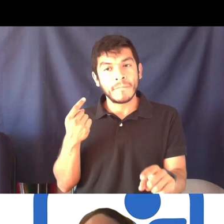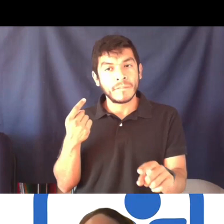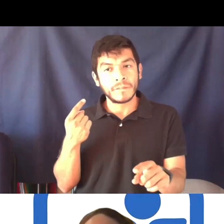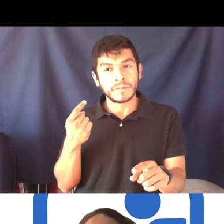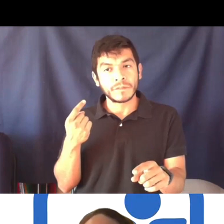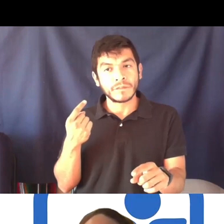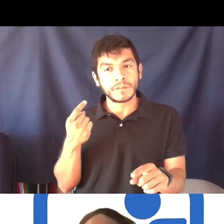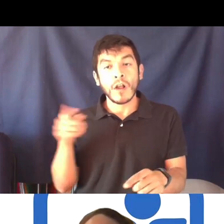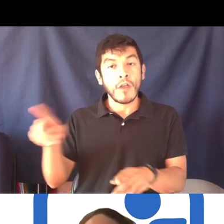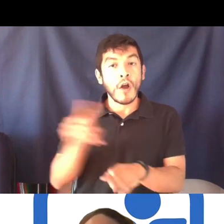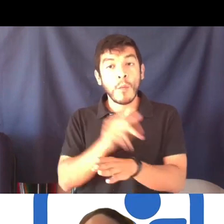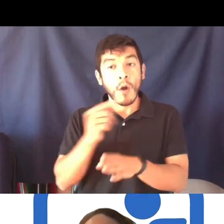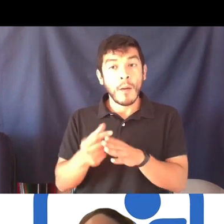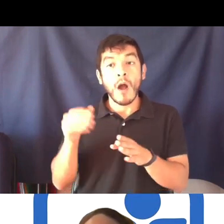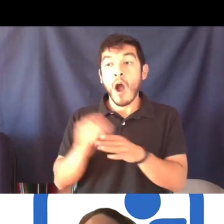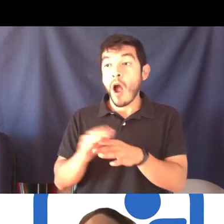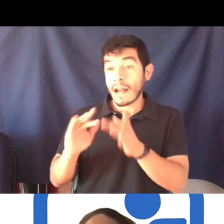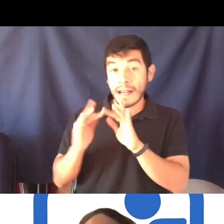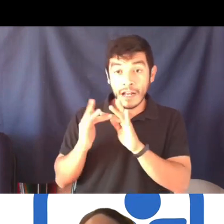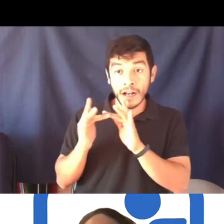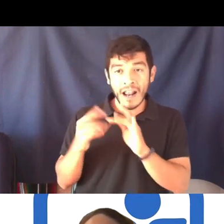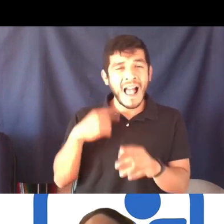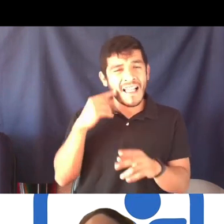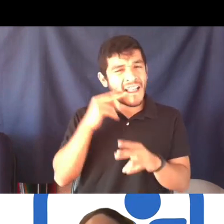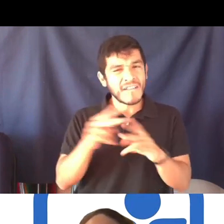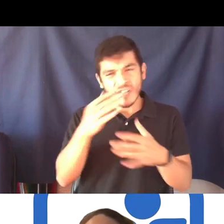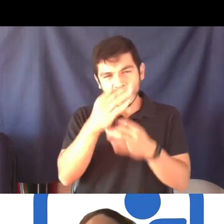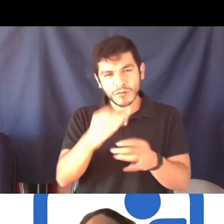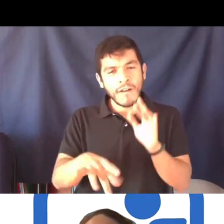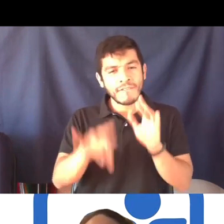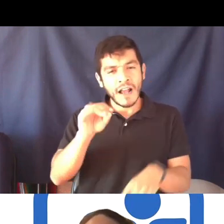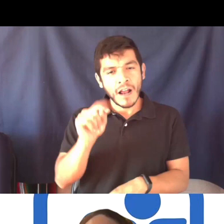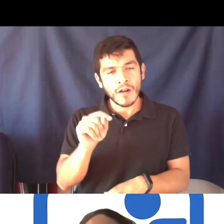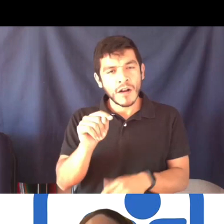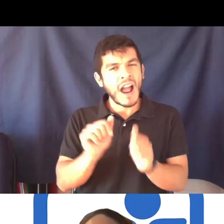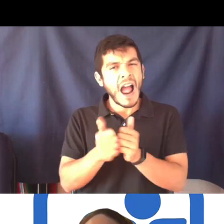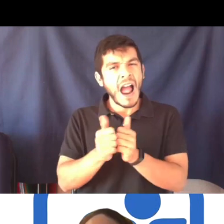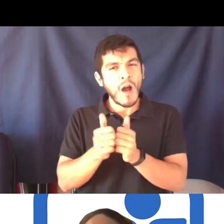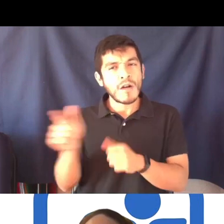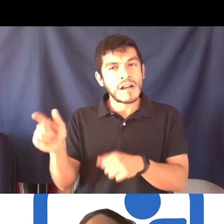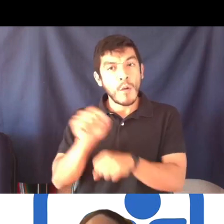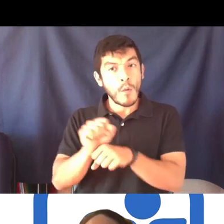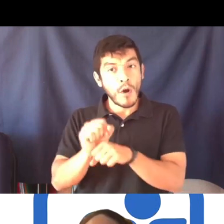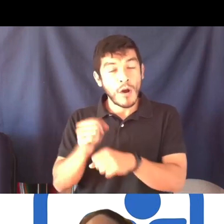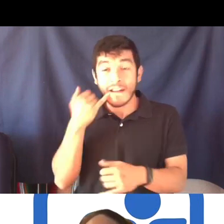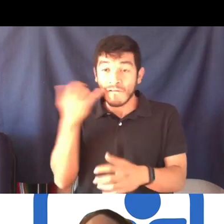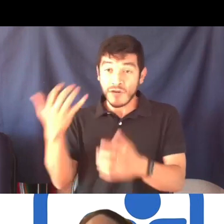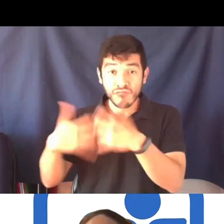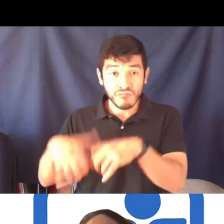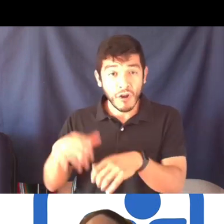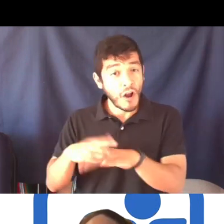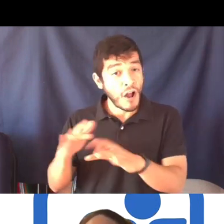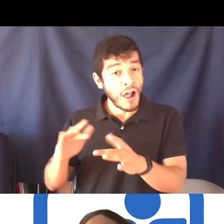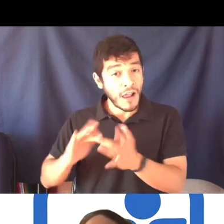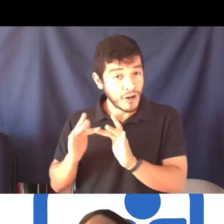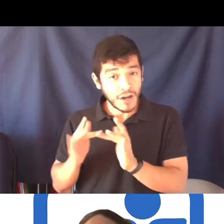those programs being online. I think it'd be very interesting to find out how effective and what strategies they've used to employ